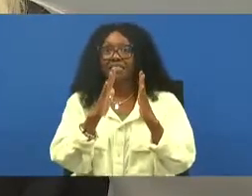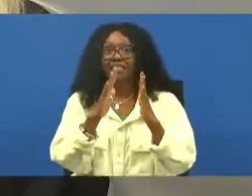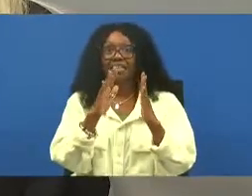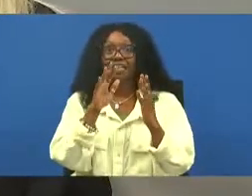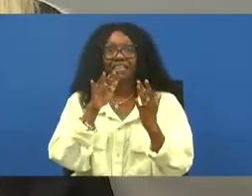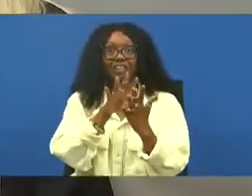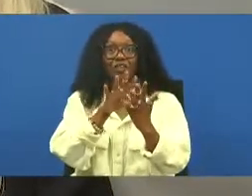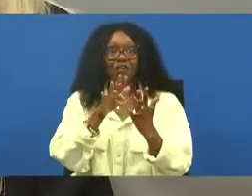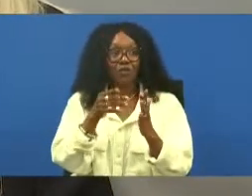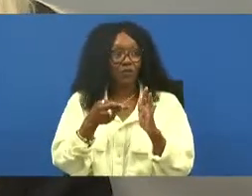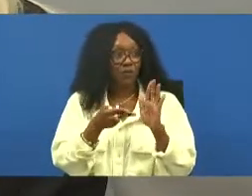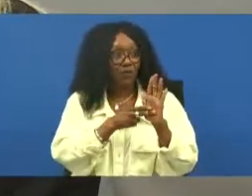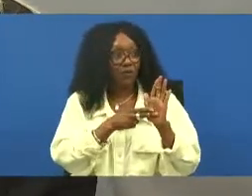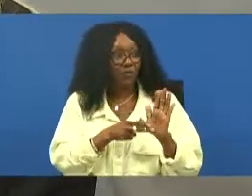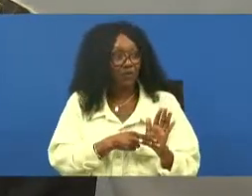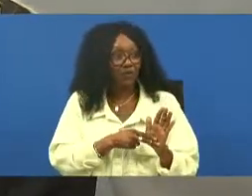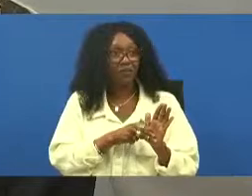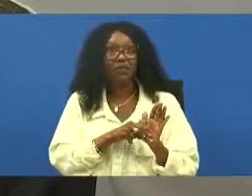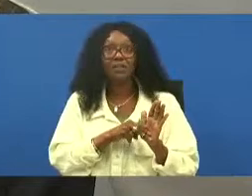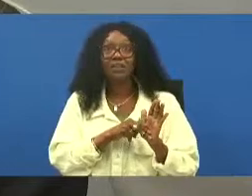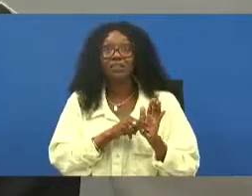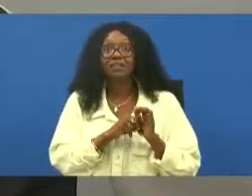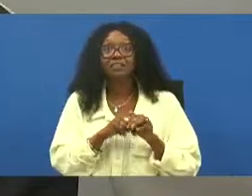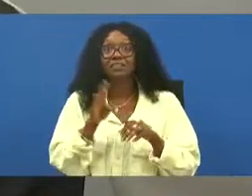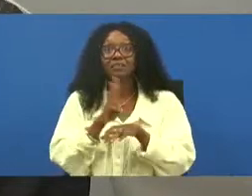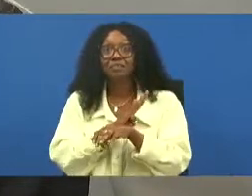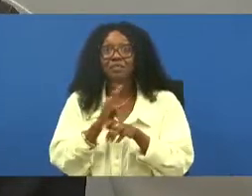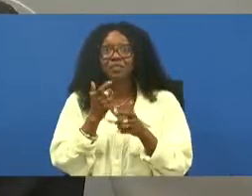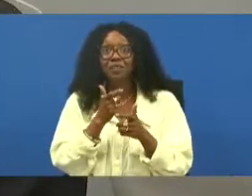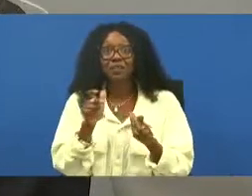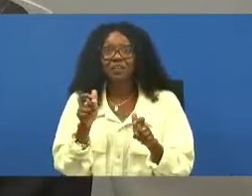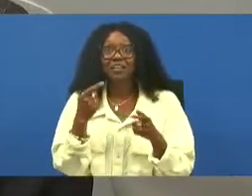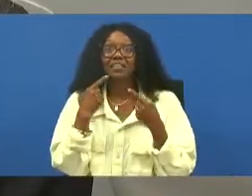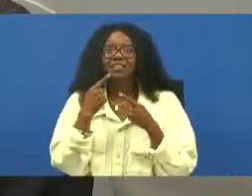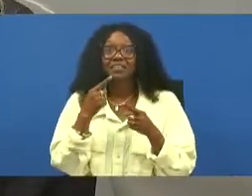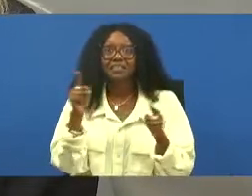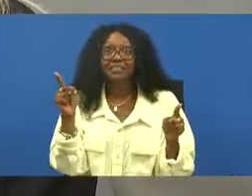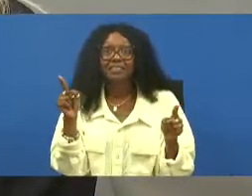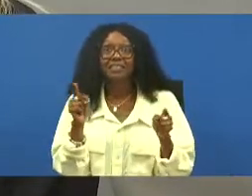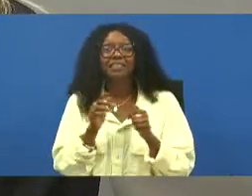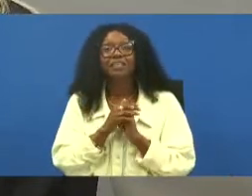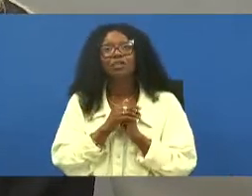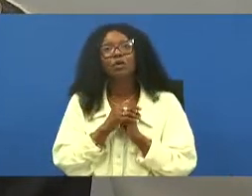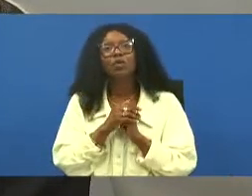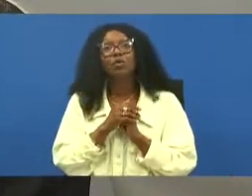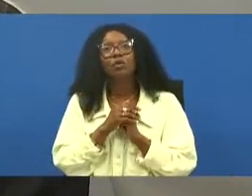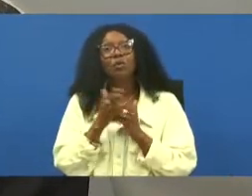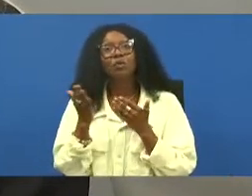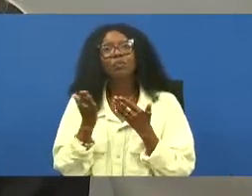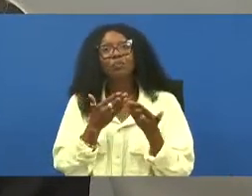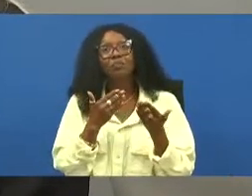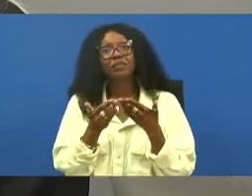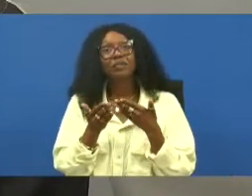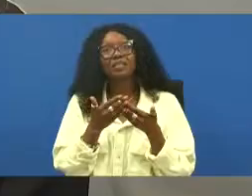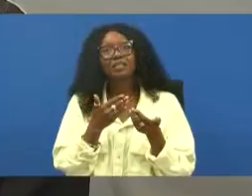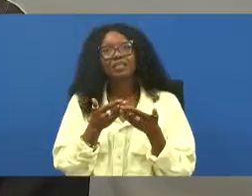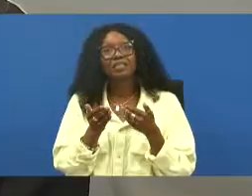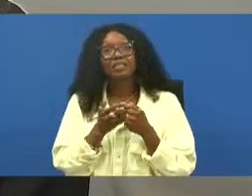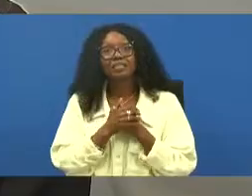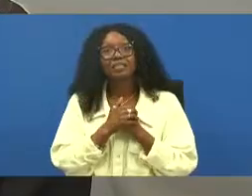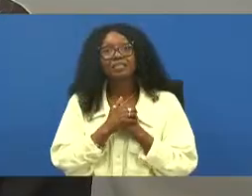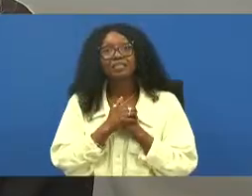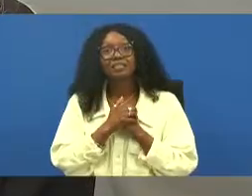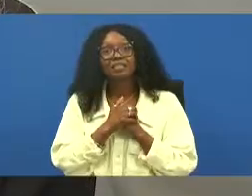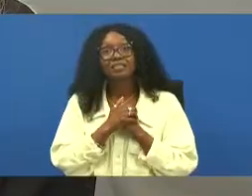minor contracts when you have a book of business as large and as successful as Mr. Landry's. But at any rate, I'll echo what he